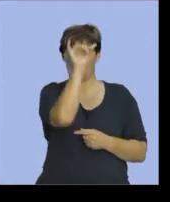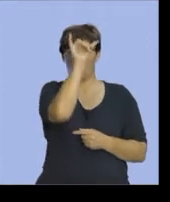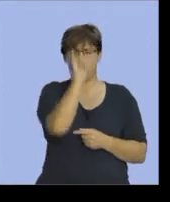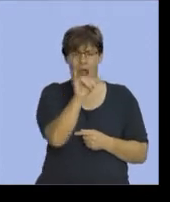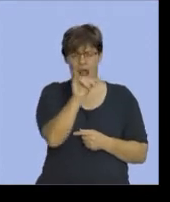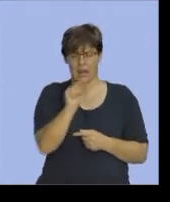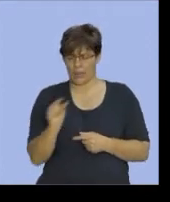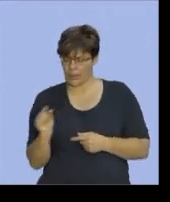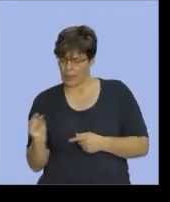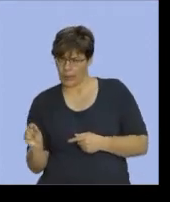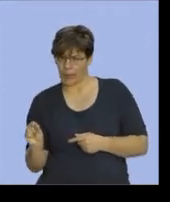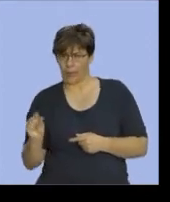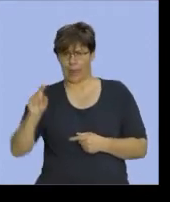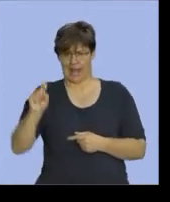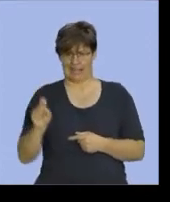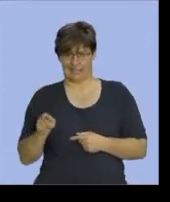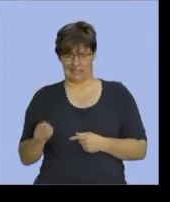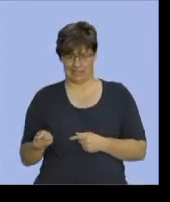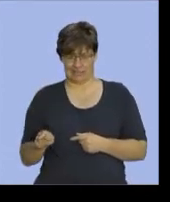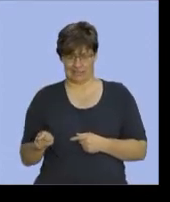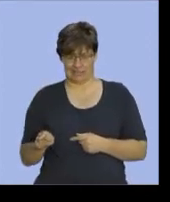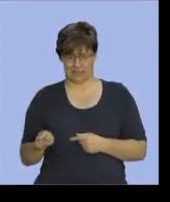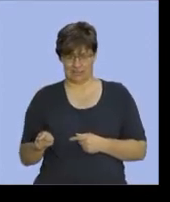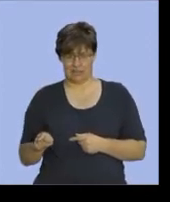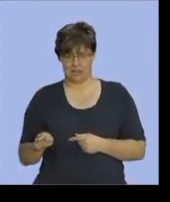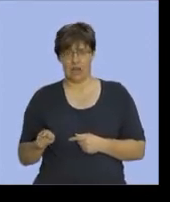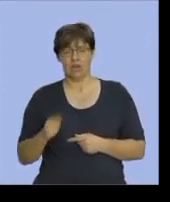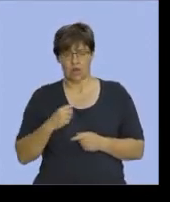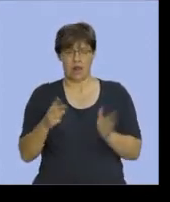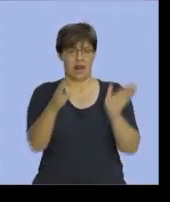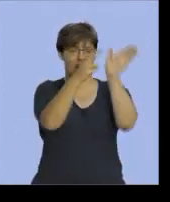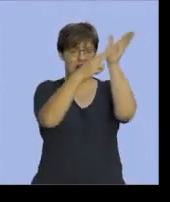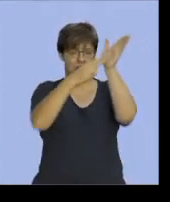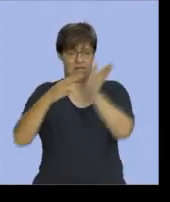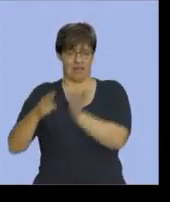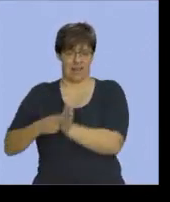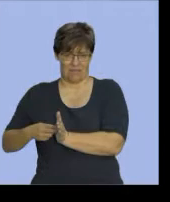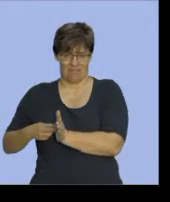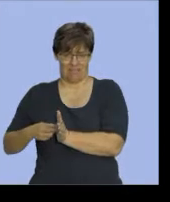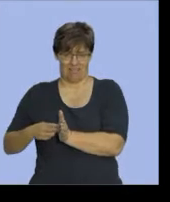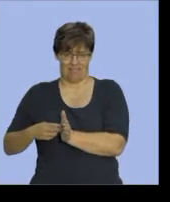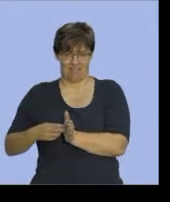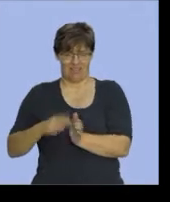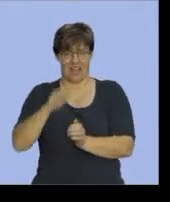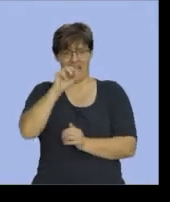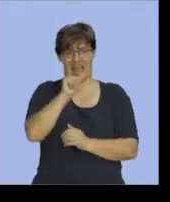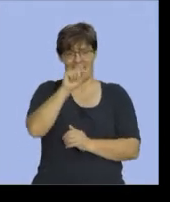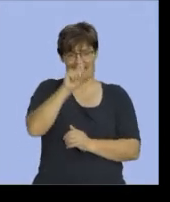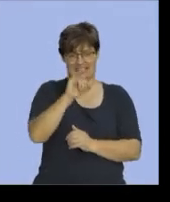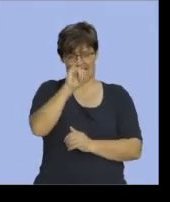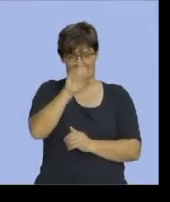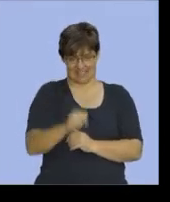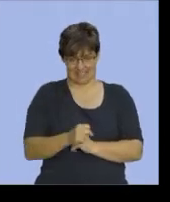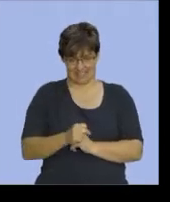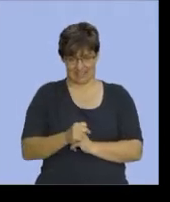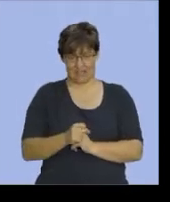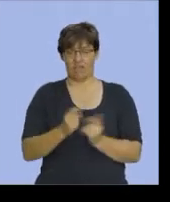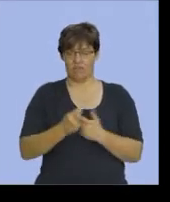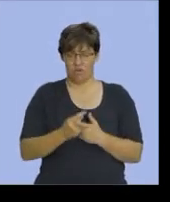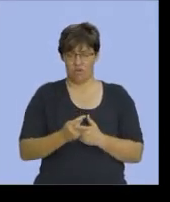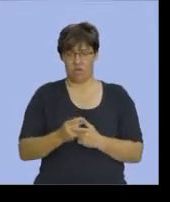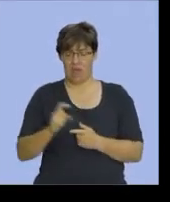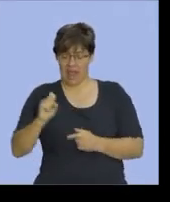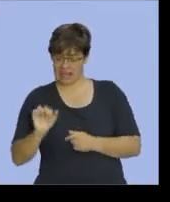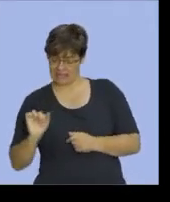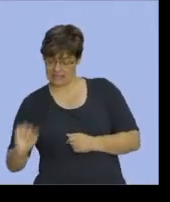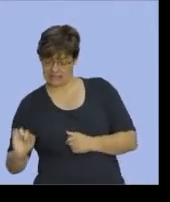there and a small x there. That's to label the axis according to